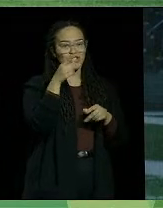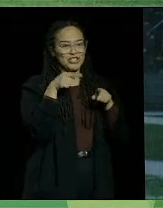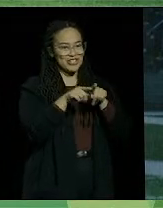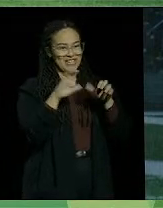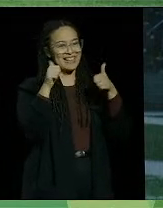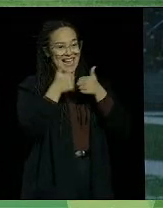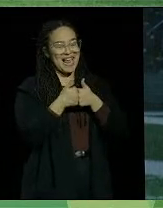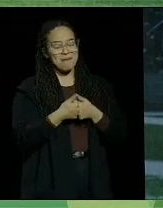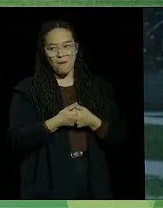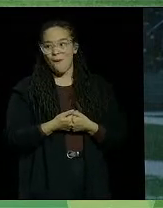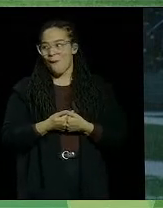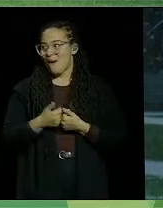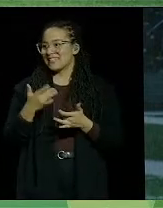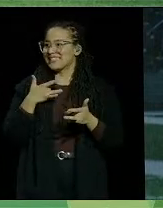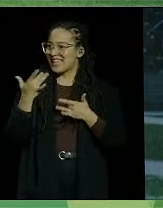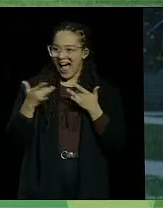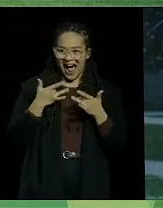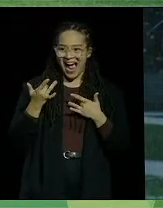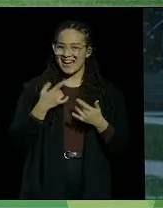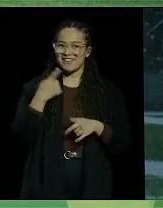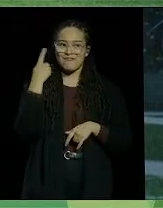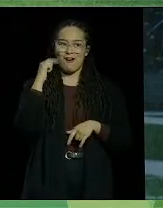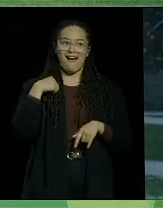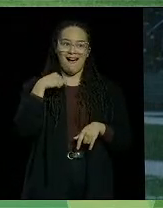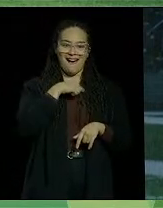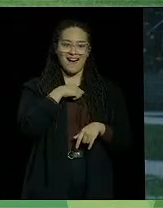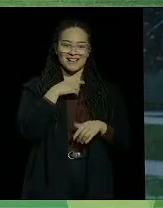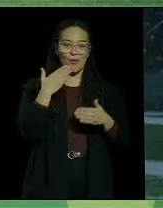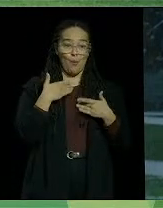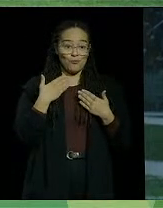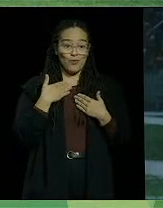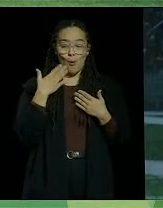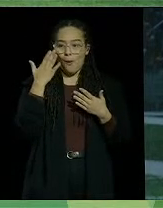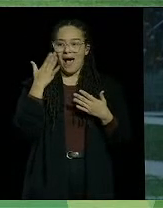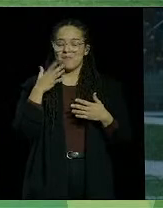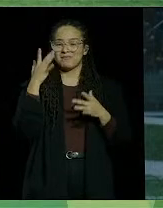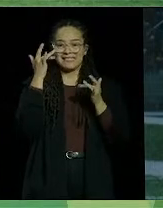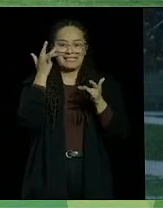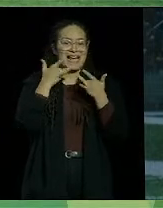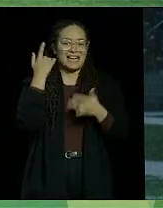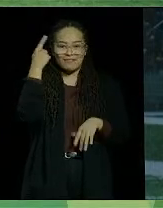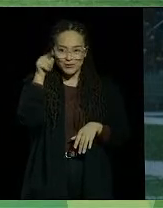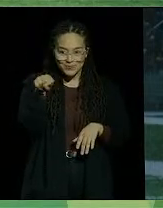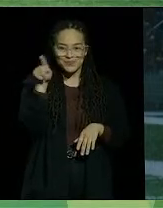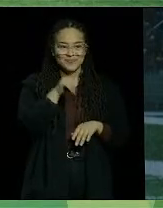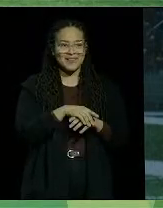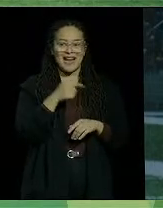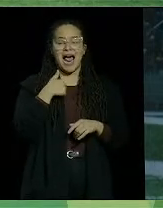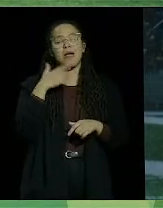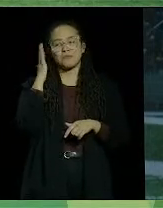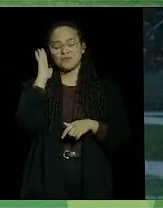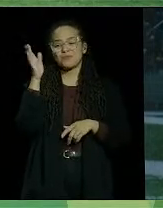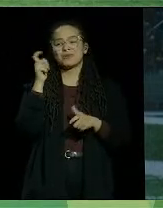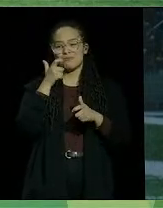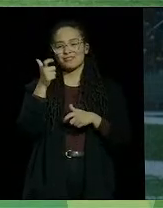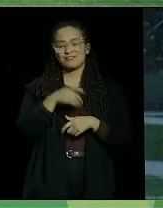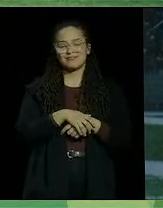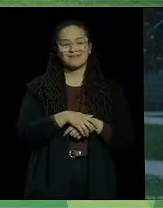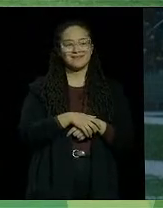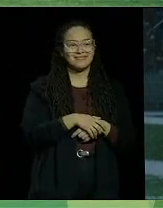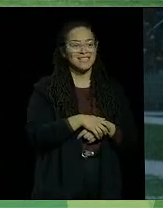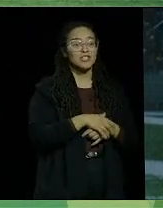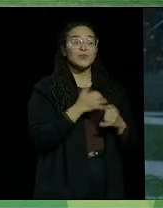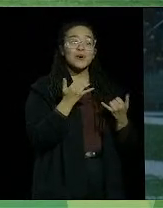is very exciting for us and hopefully for all of you. And I will for sure be watching.